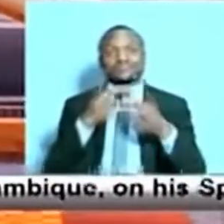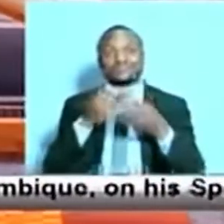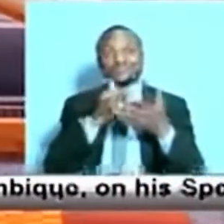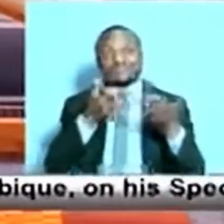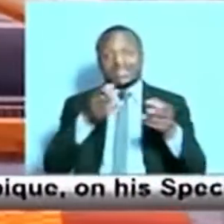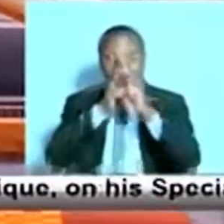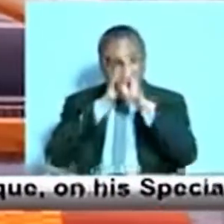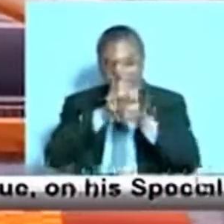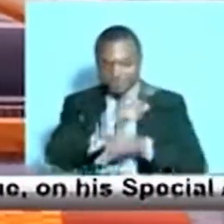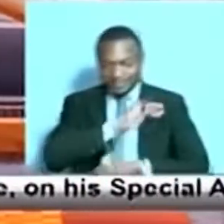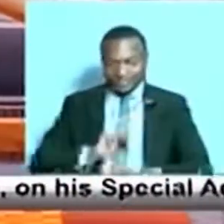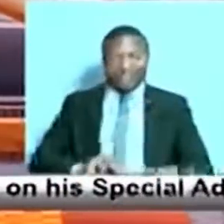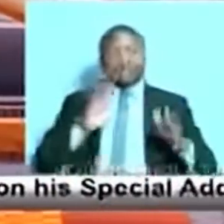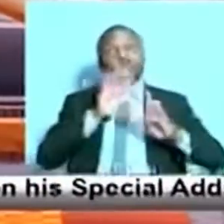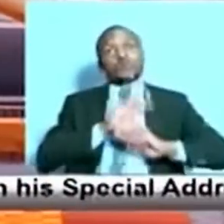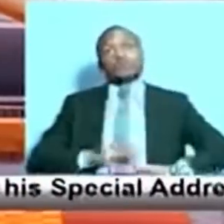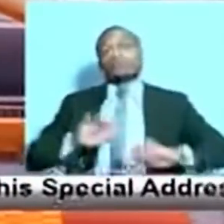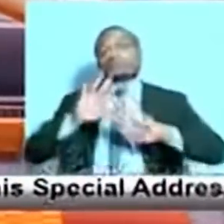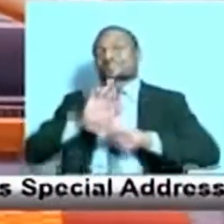honorable members.